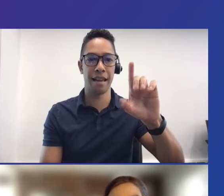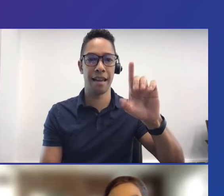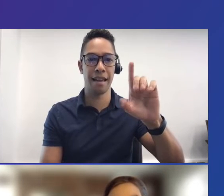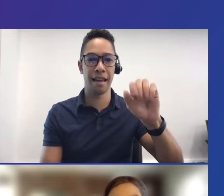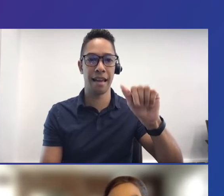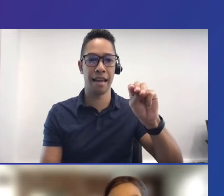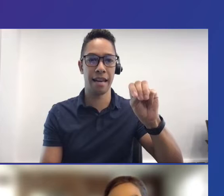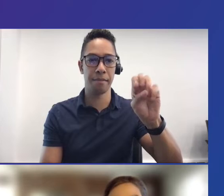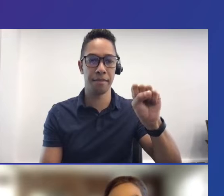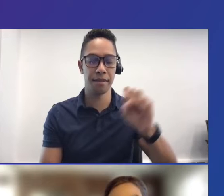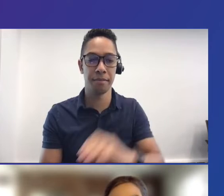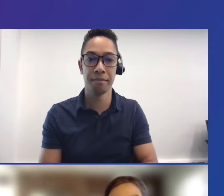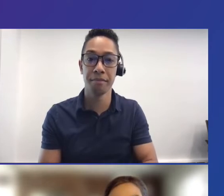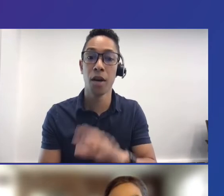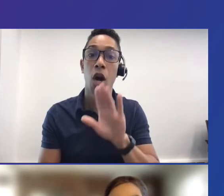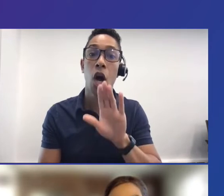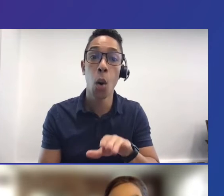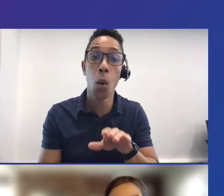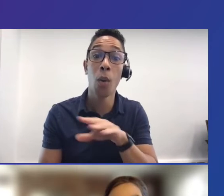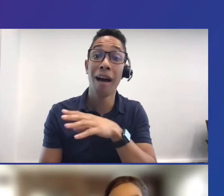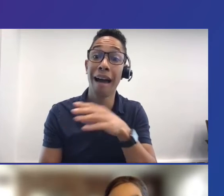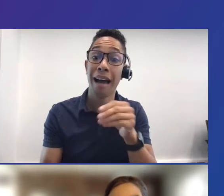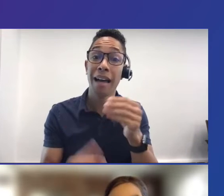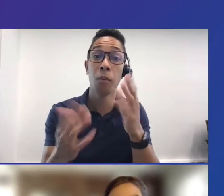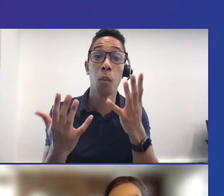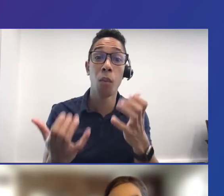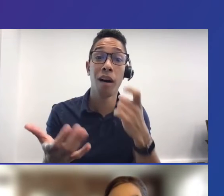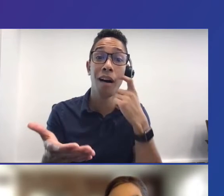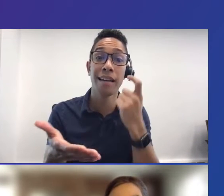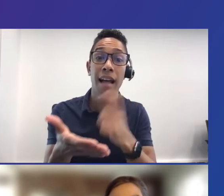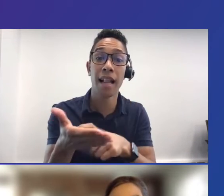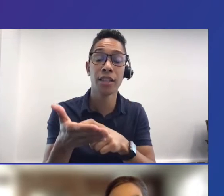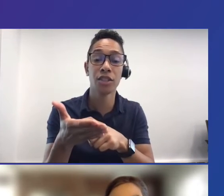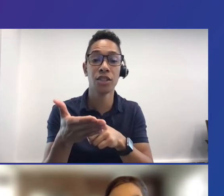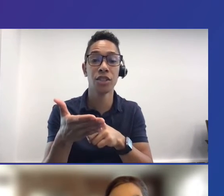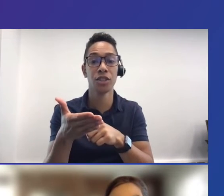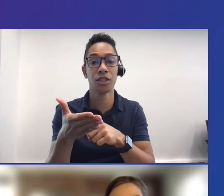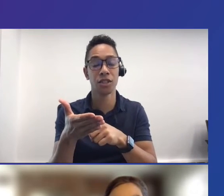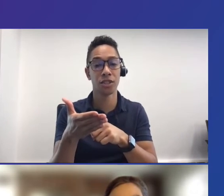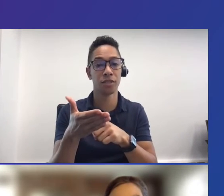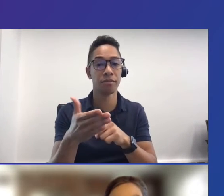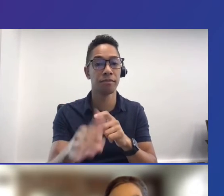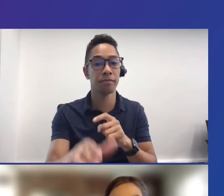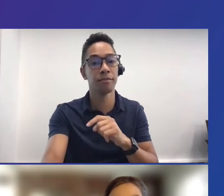Oh, and I would love to acknowledge and invoke